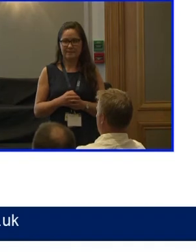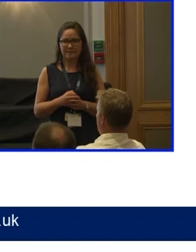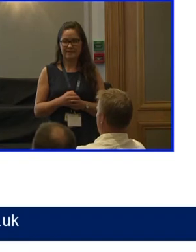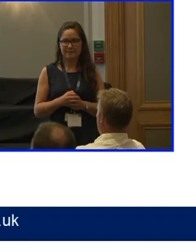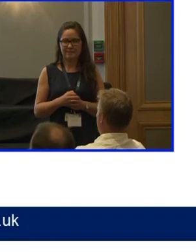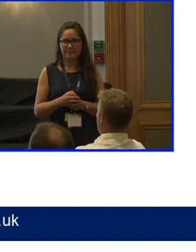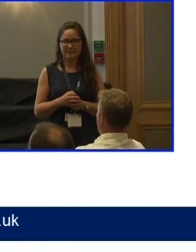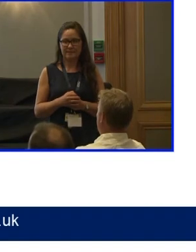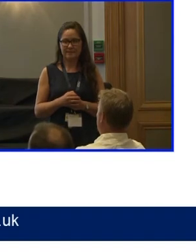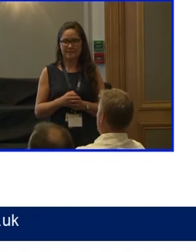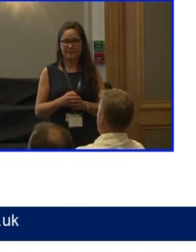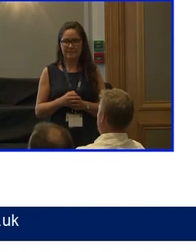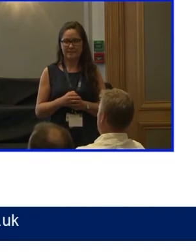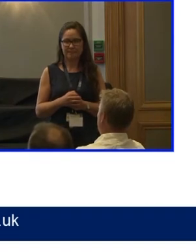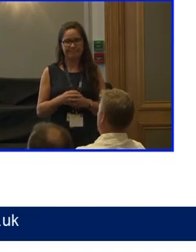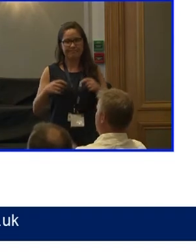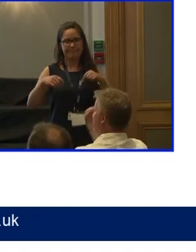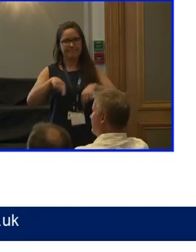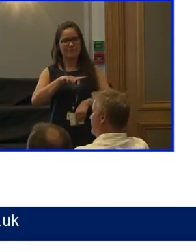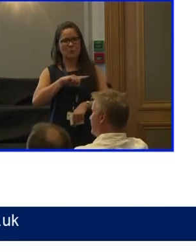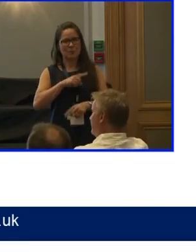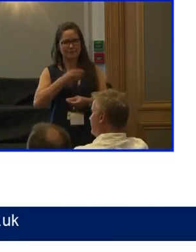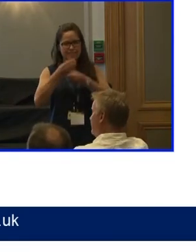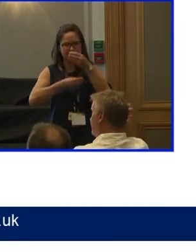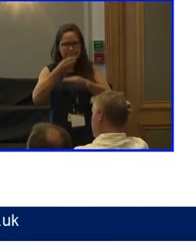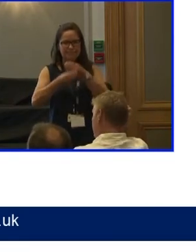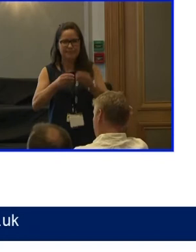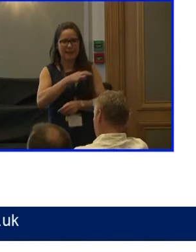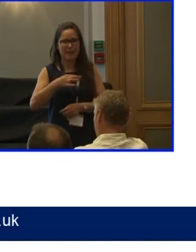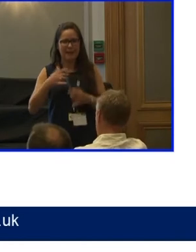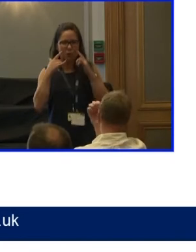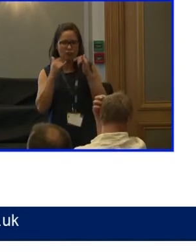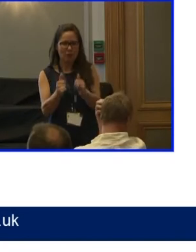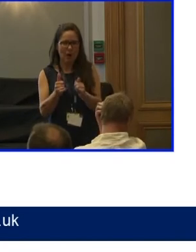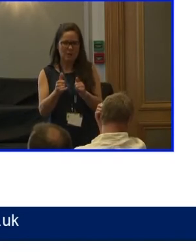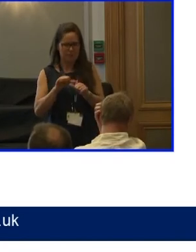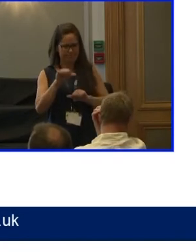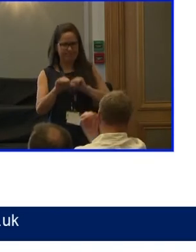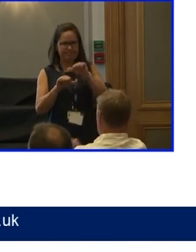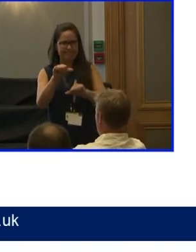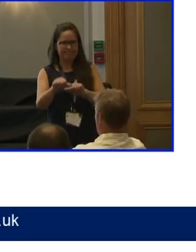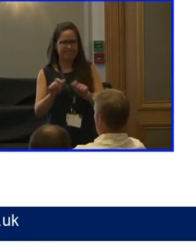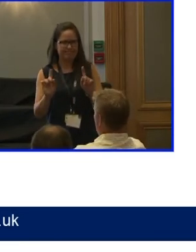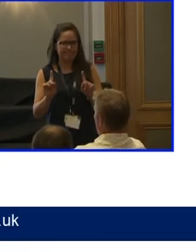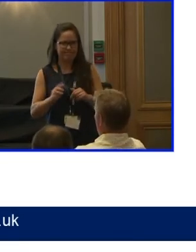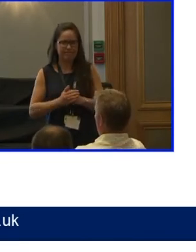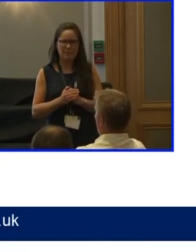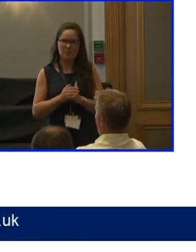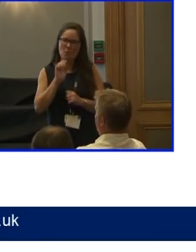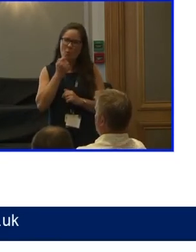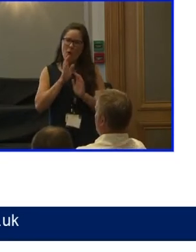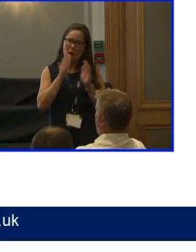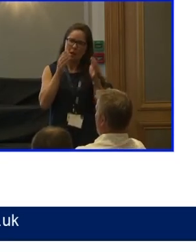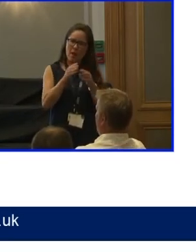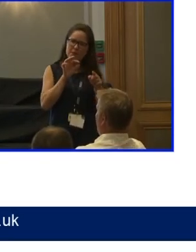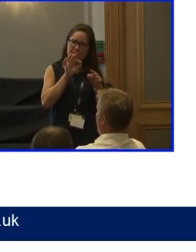So I'm here to talk to you about the clinical trials process, and more specifically, I'm going to talk about the